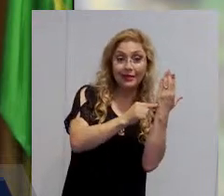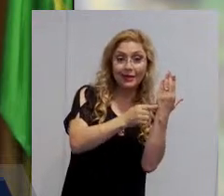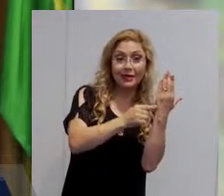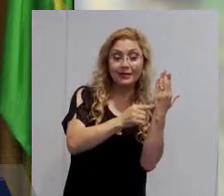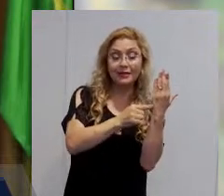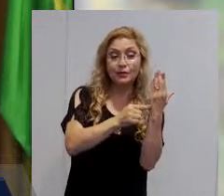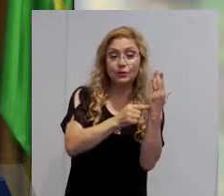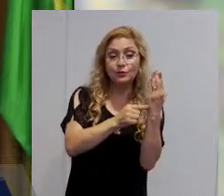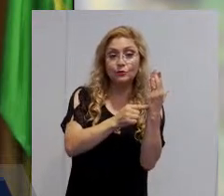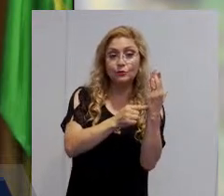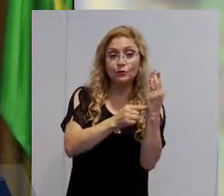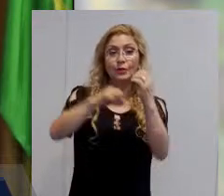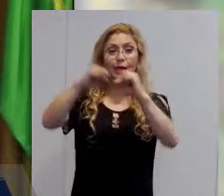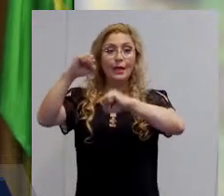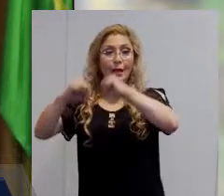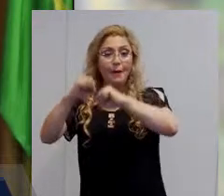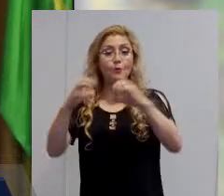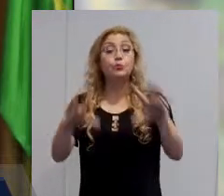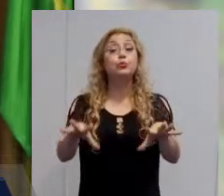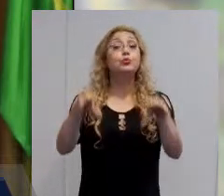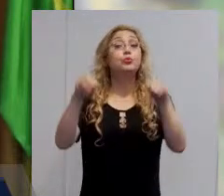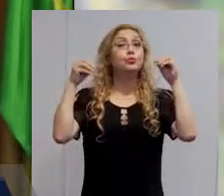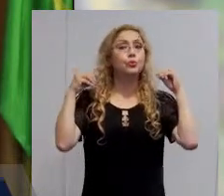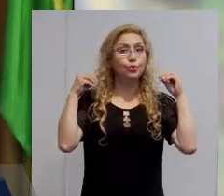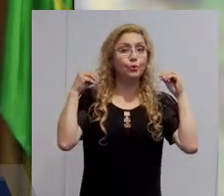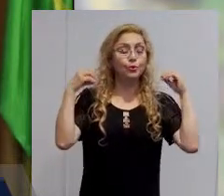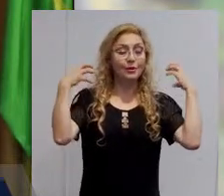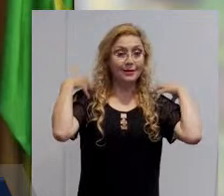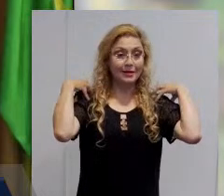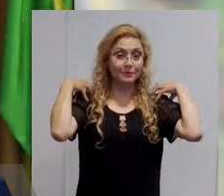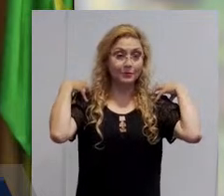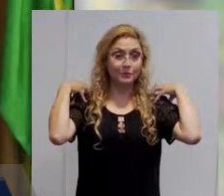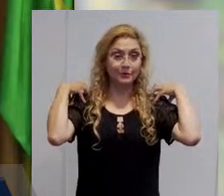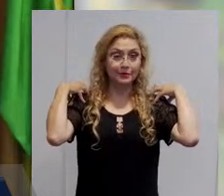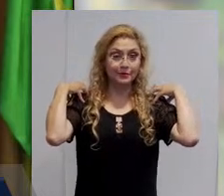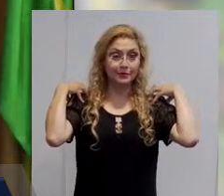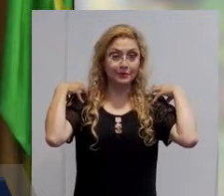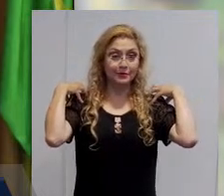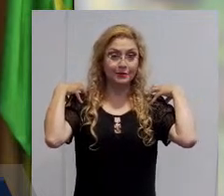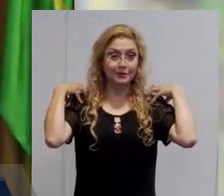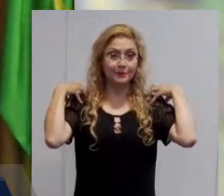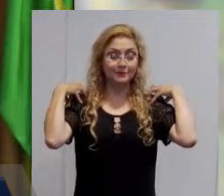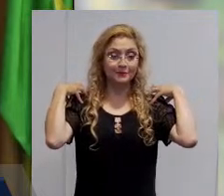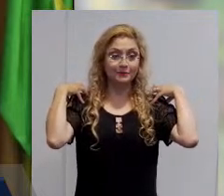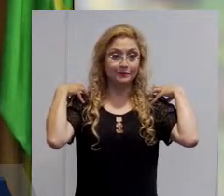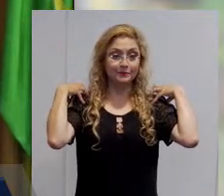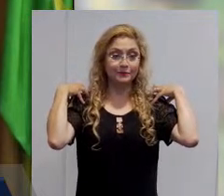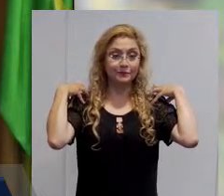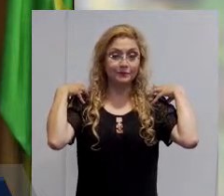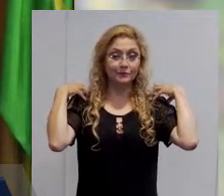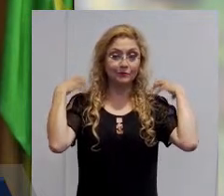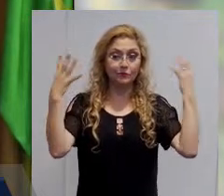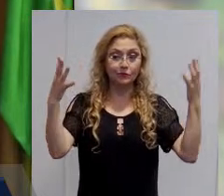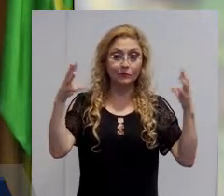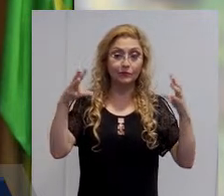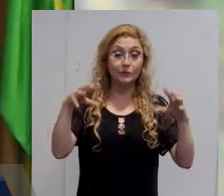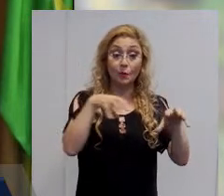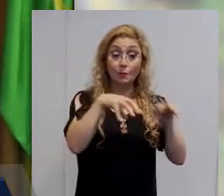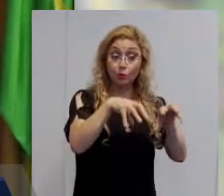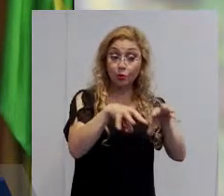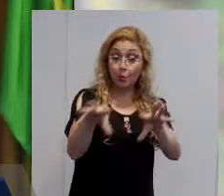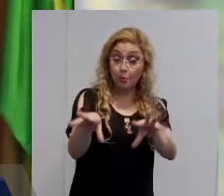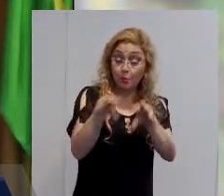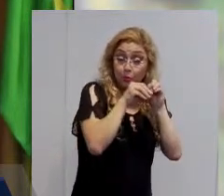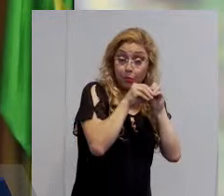where technicians, entities take on the responsibility, and that they, that